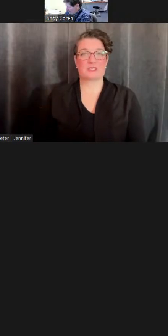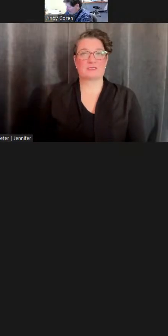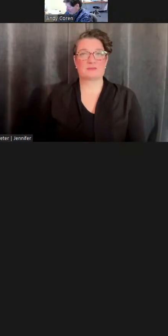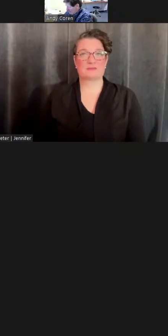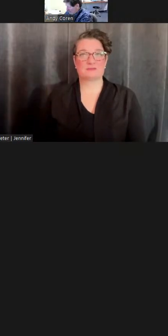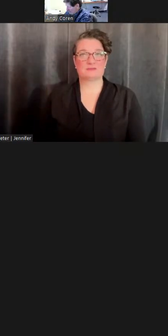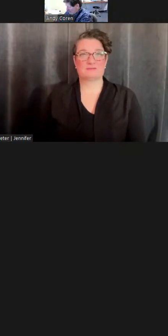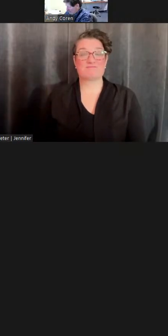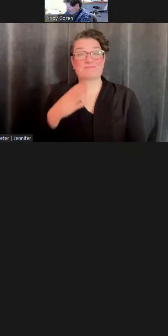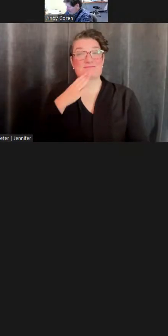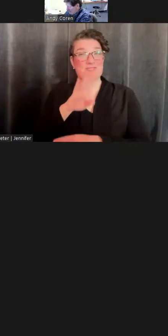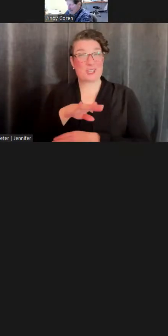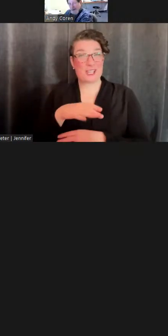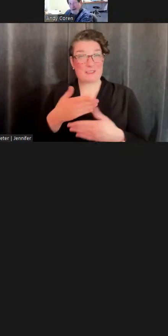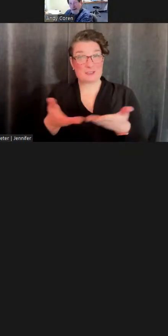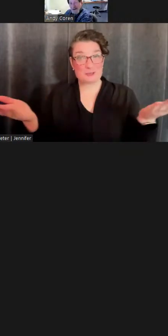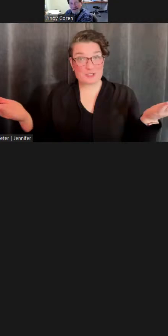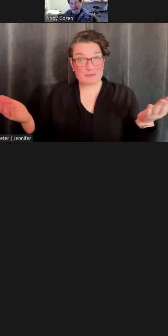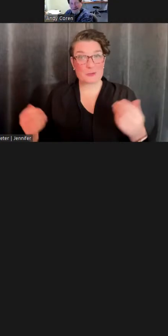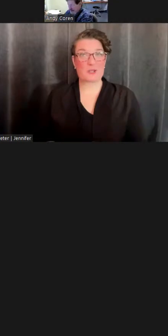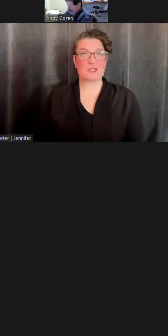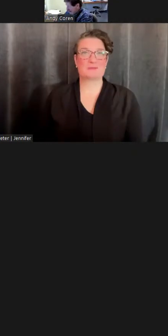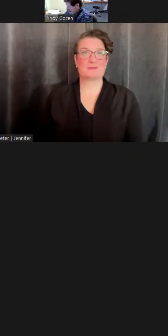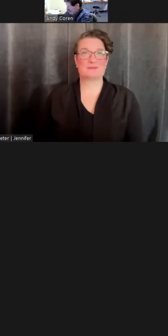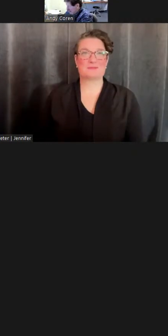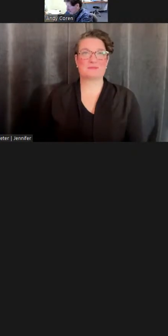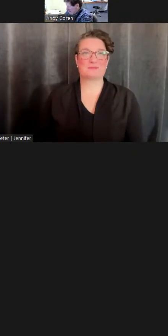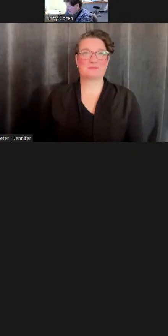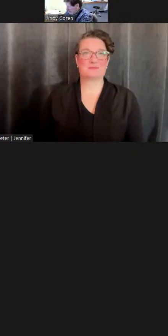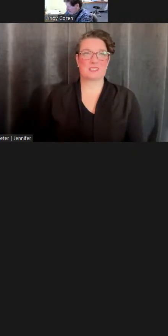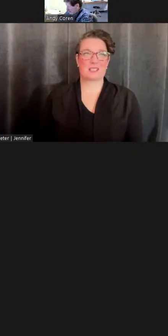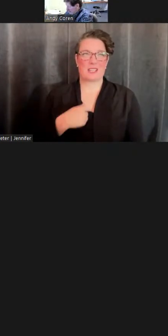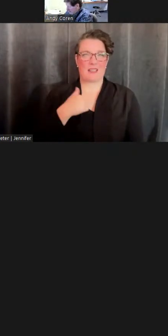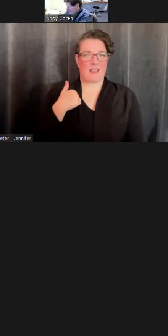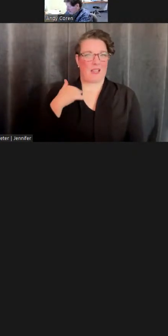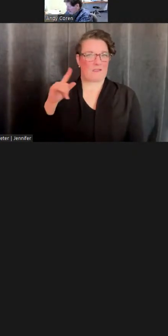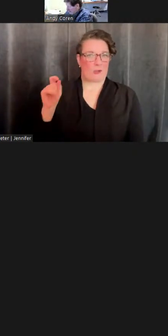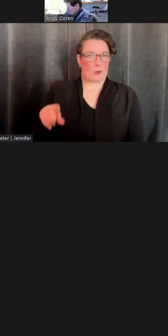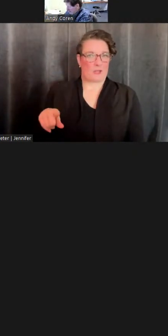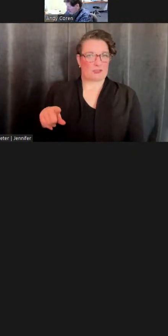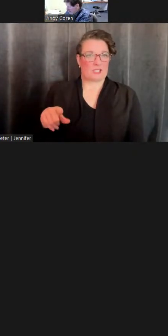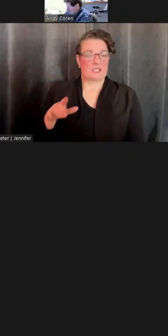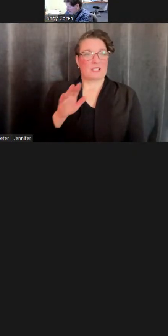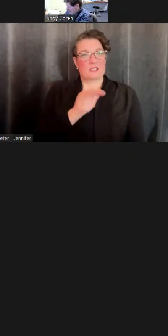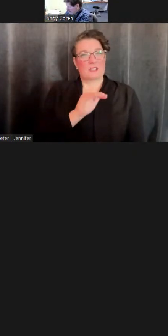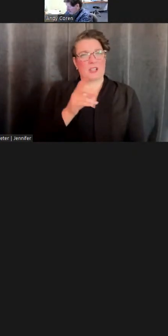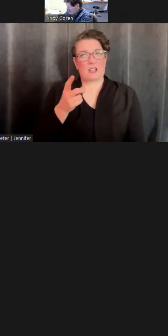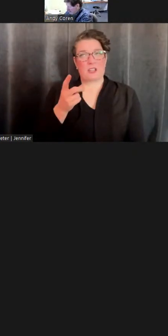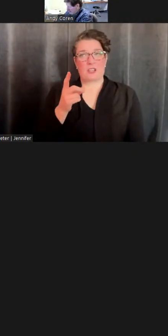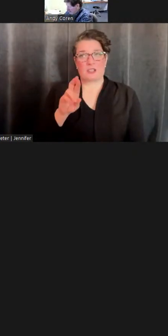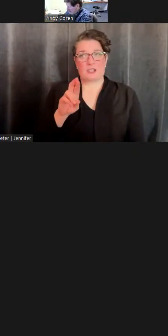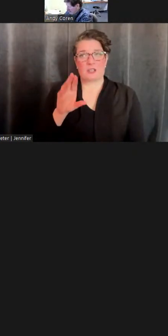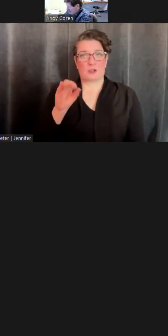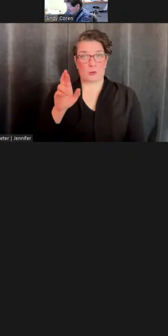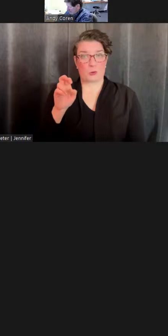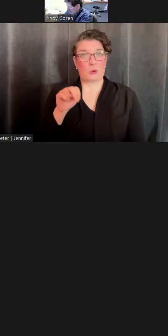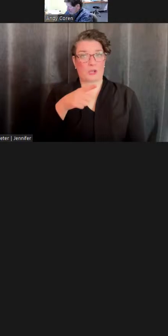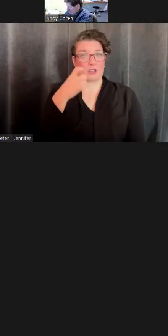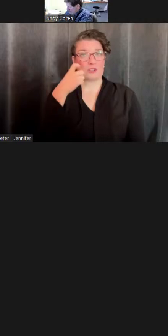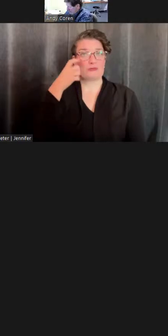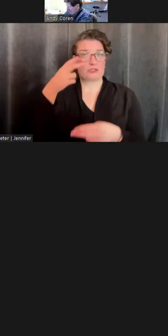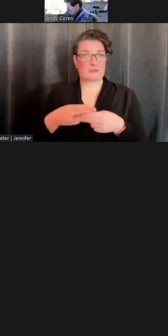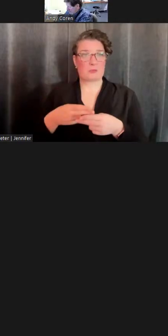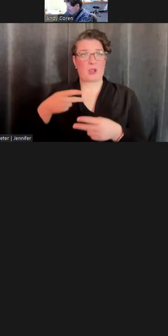Good afternoon, everyone. I have a question. Dr. Coren, you had just brought up that